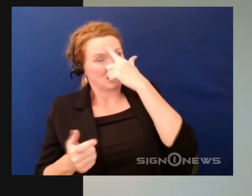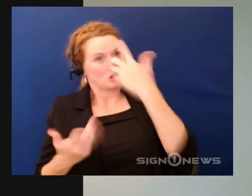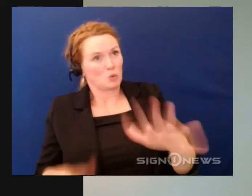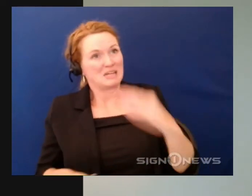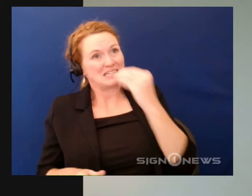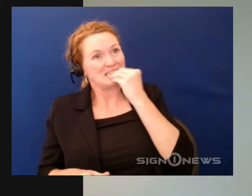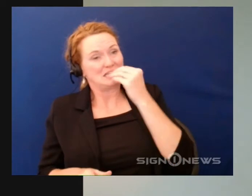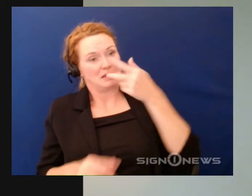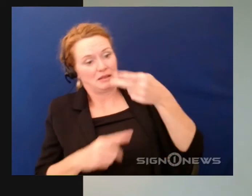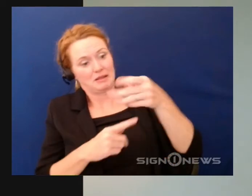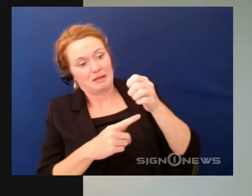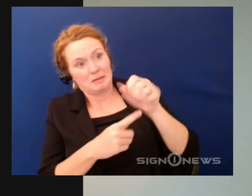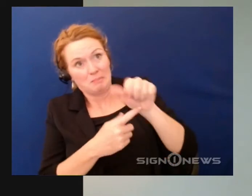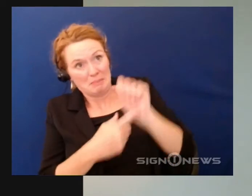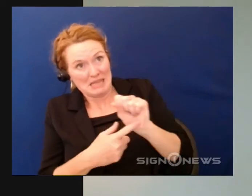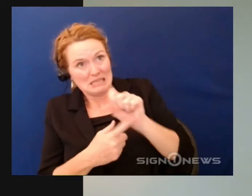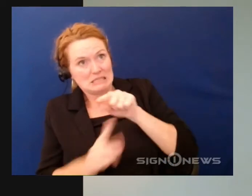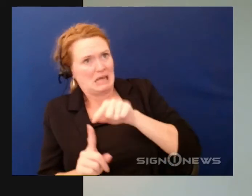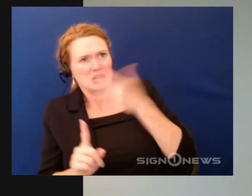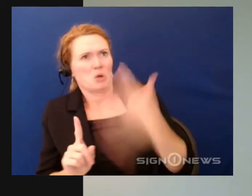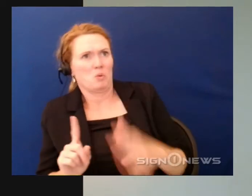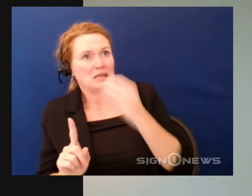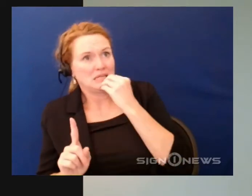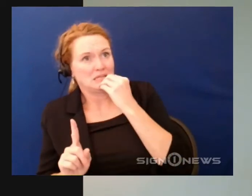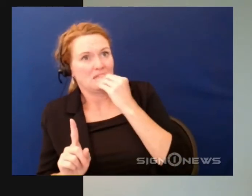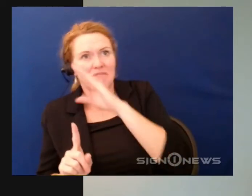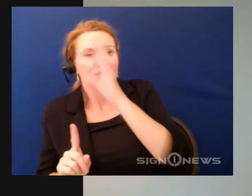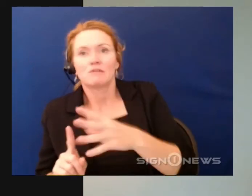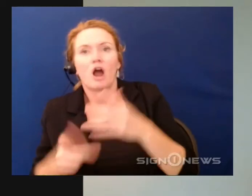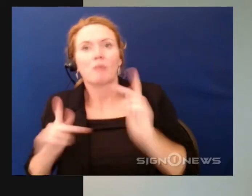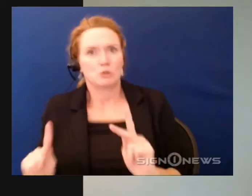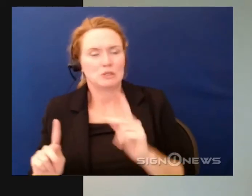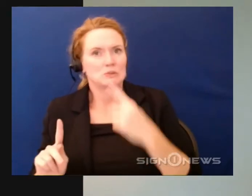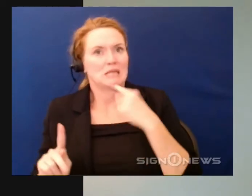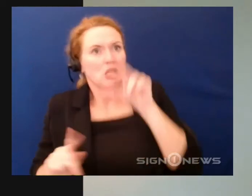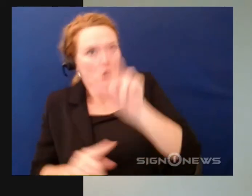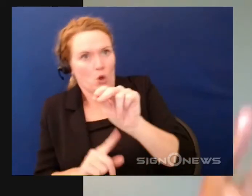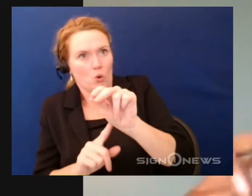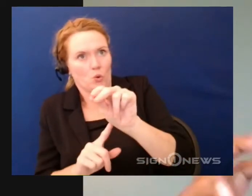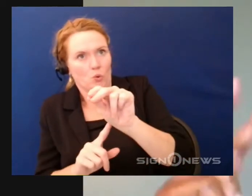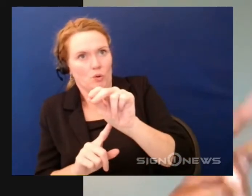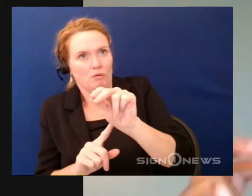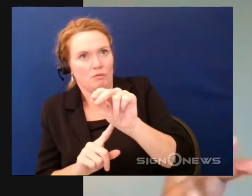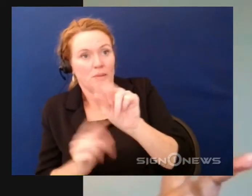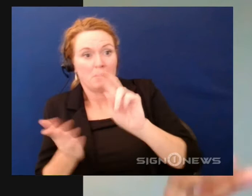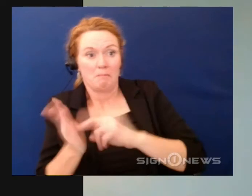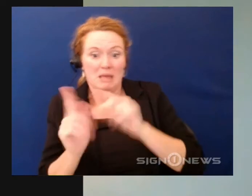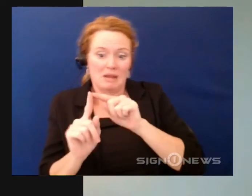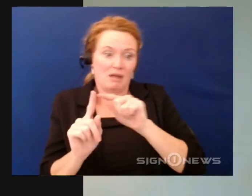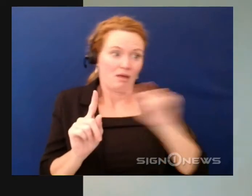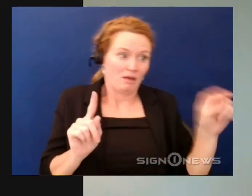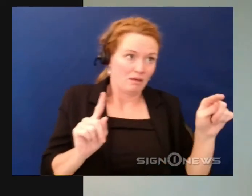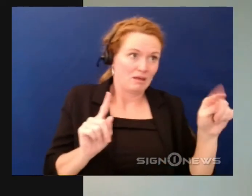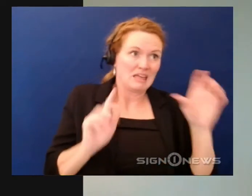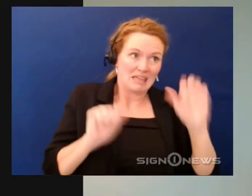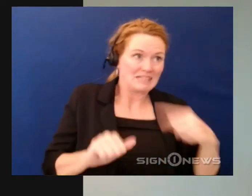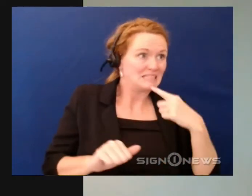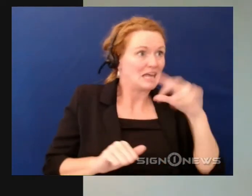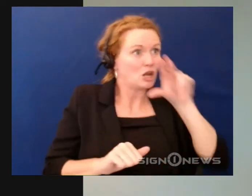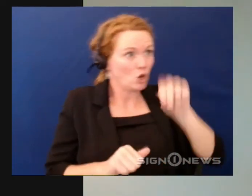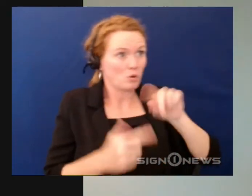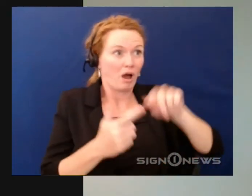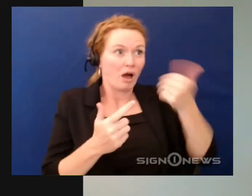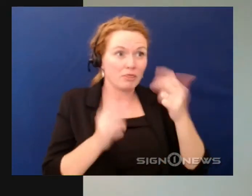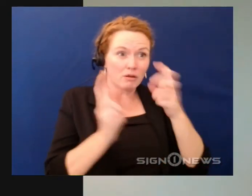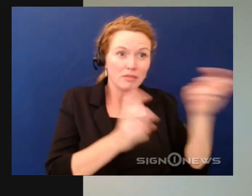say no about anything else, right? And so when we create these protective arrangements that